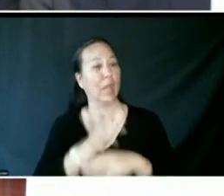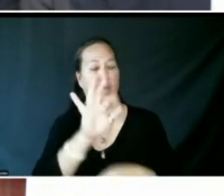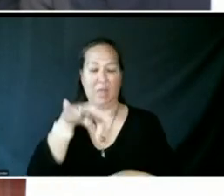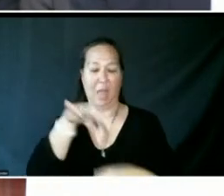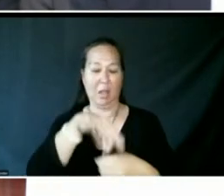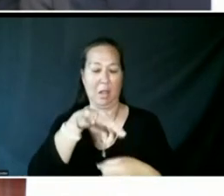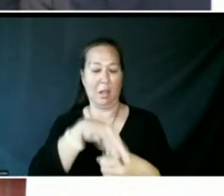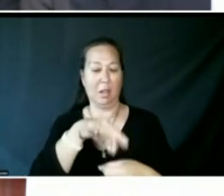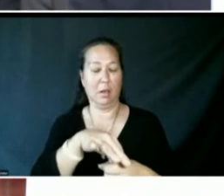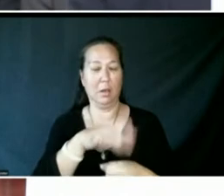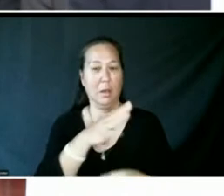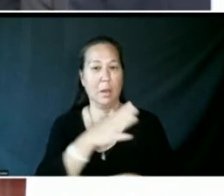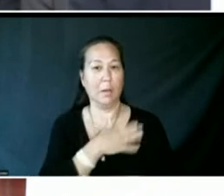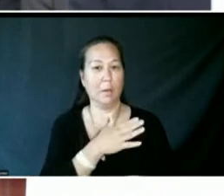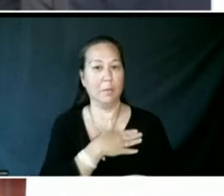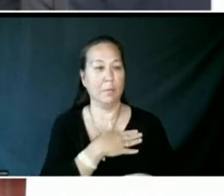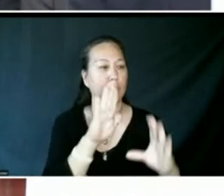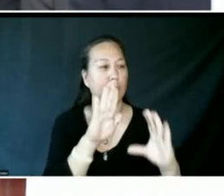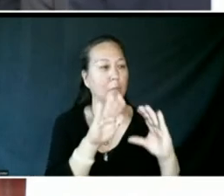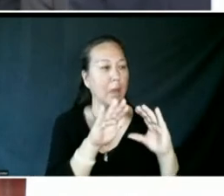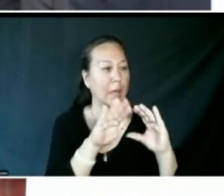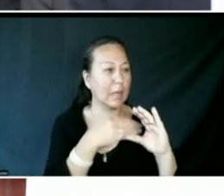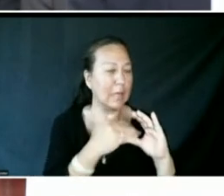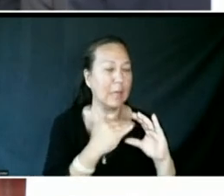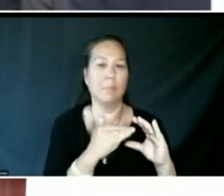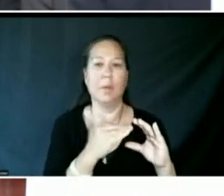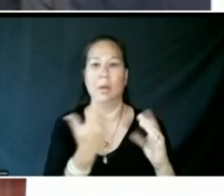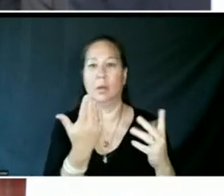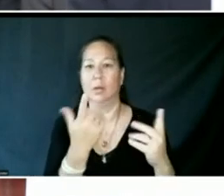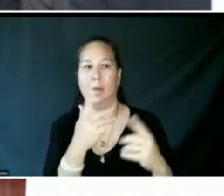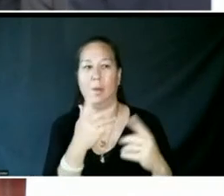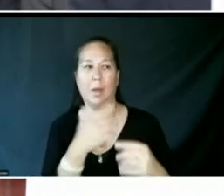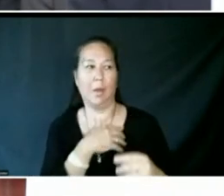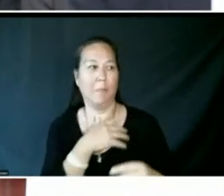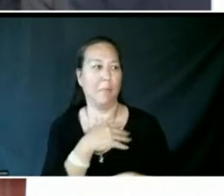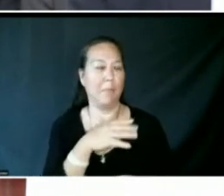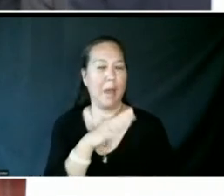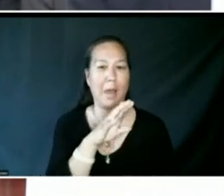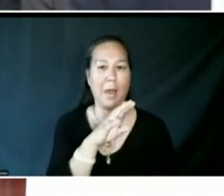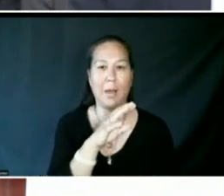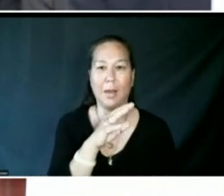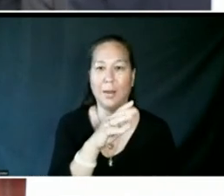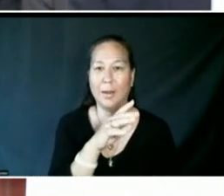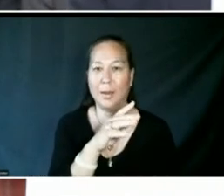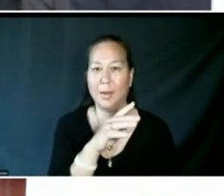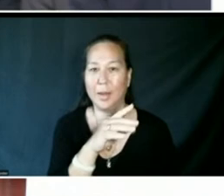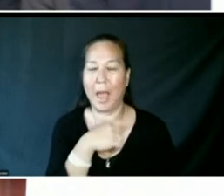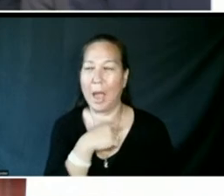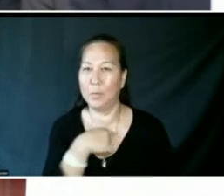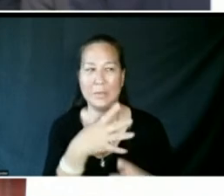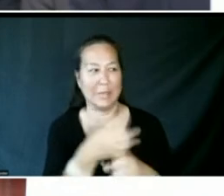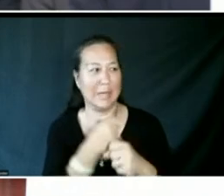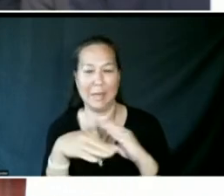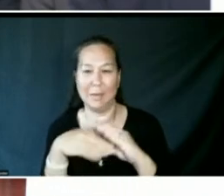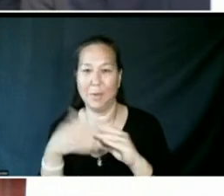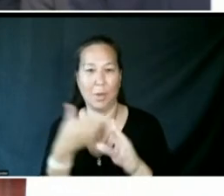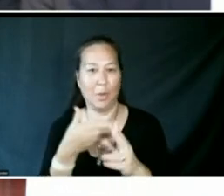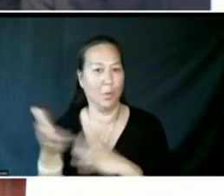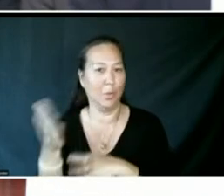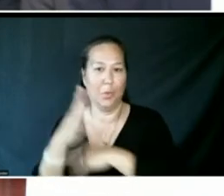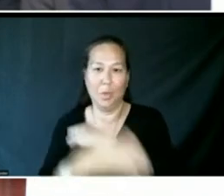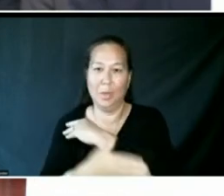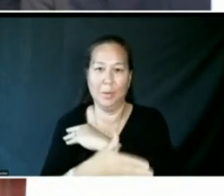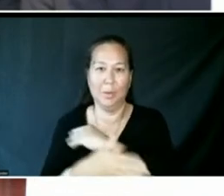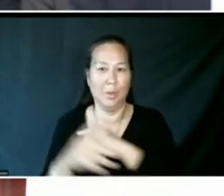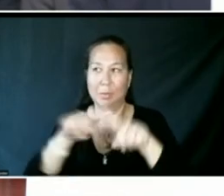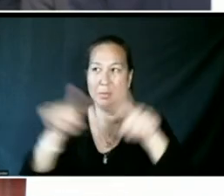phone was doxxed, and so I was getting texts all over the country, and then eventually my wife started getting the text, and hers typically came in as